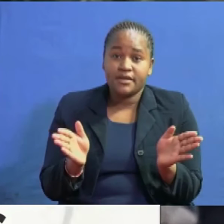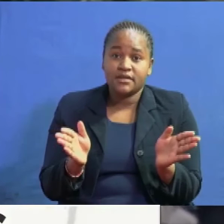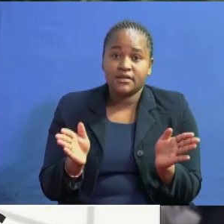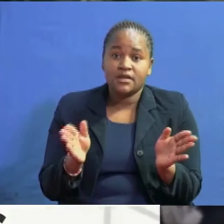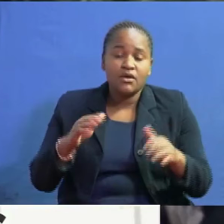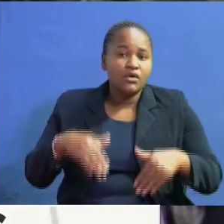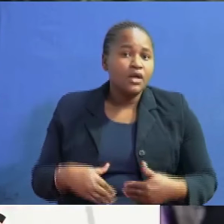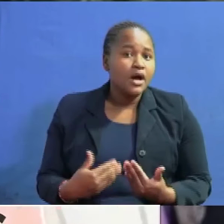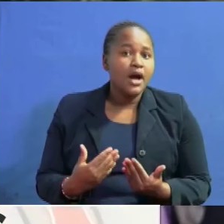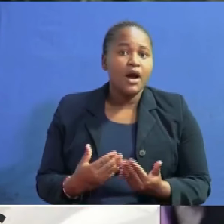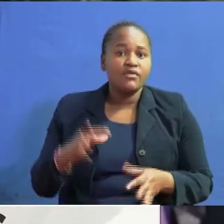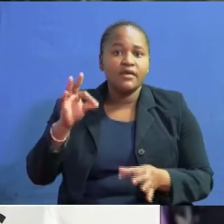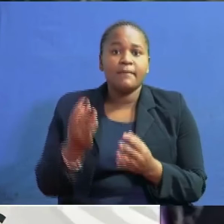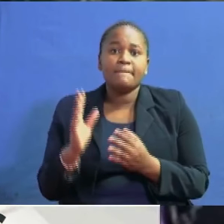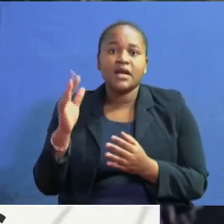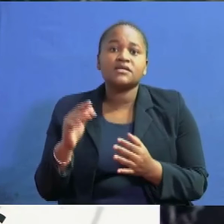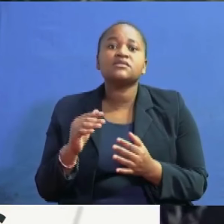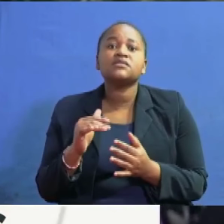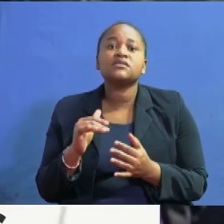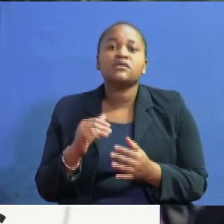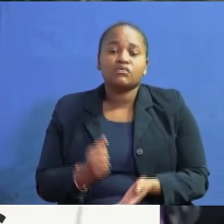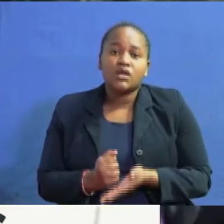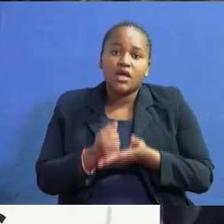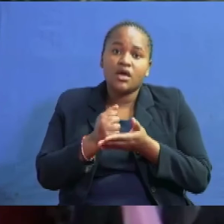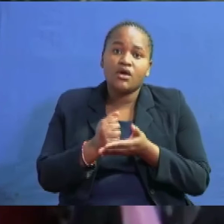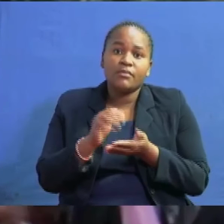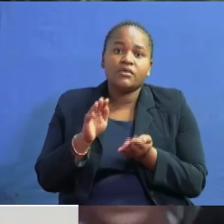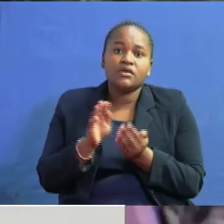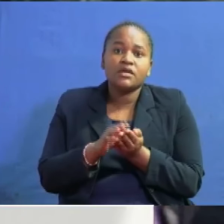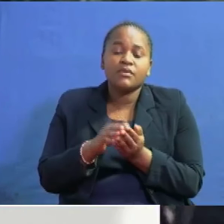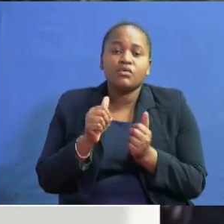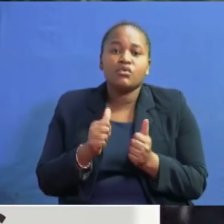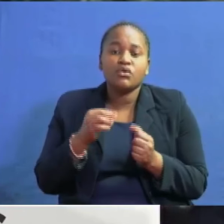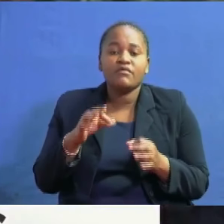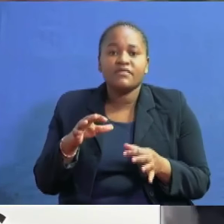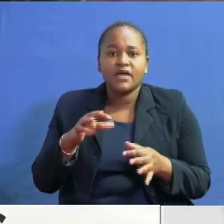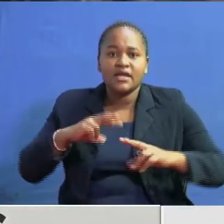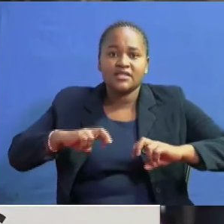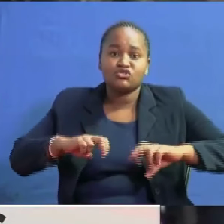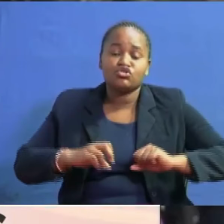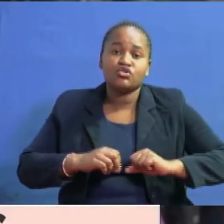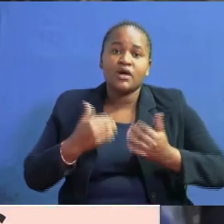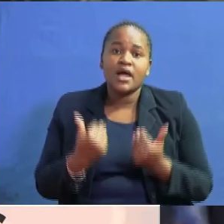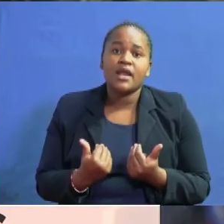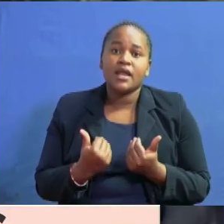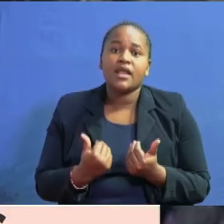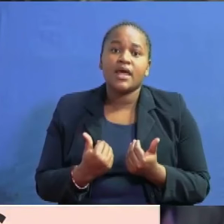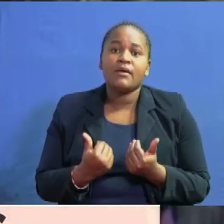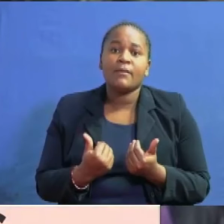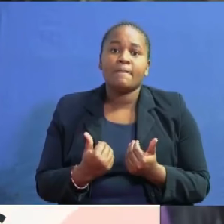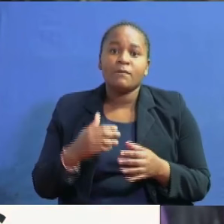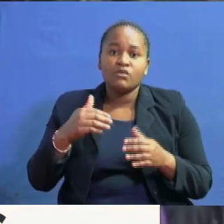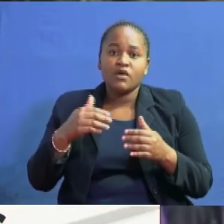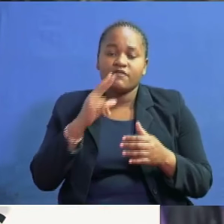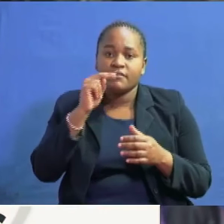kiasi ya kikubwa cha mimea ambao walisaidia ukuzaji wake na utafiti. Na ndipo hapo sasa tukawa inchi